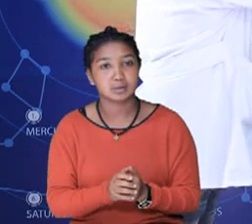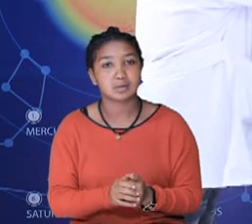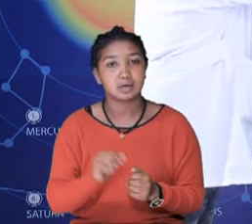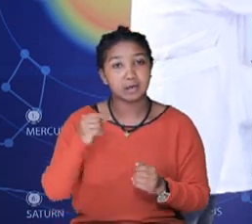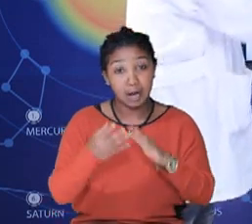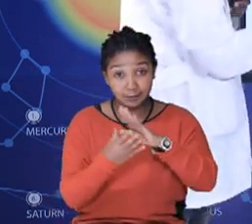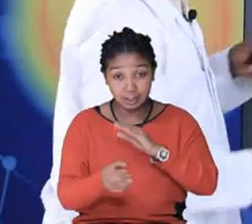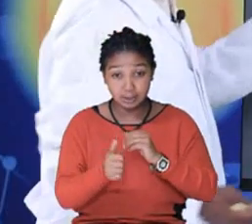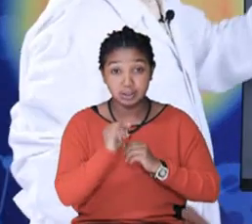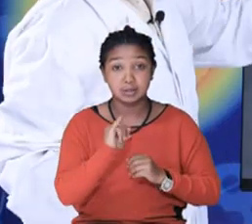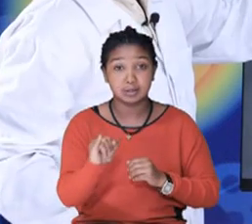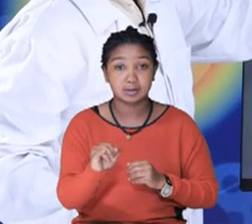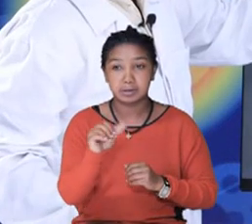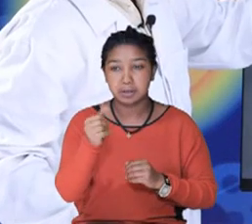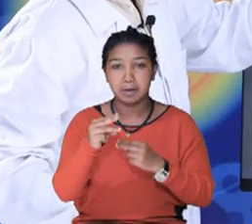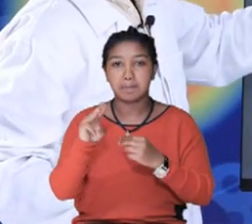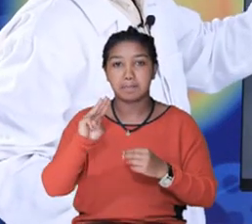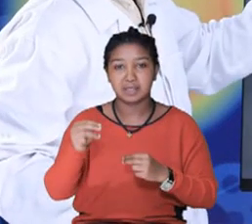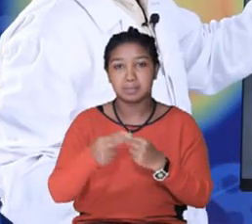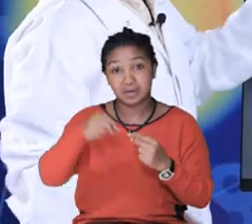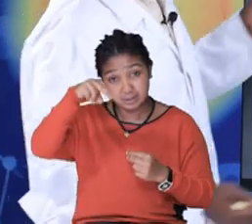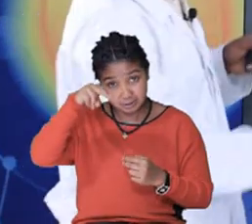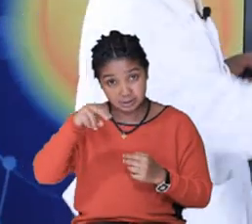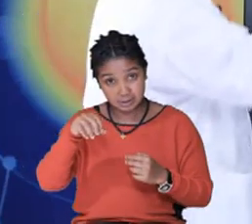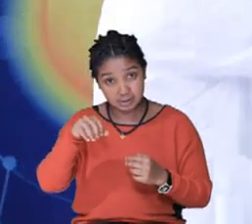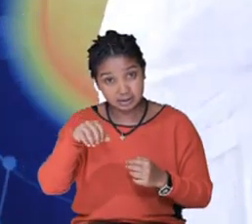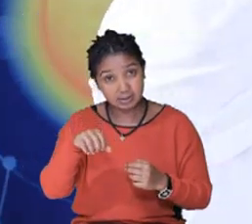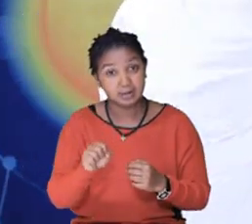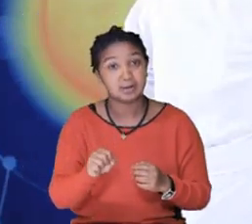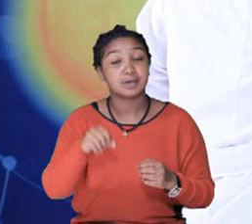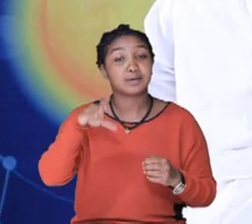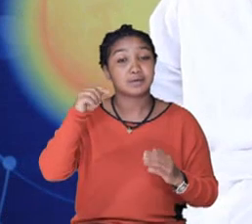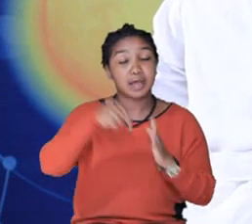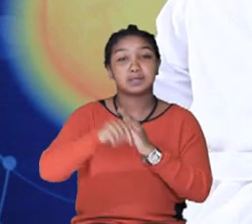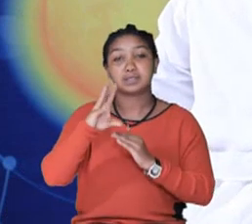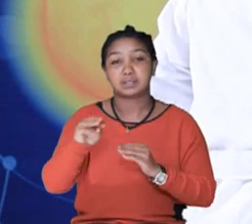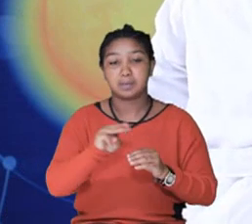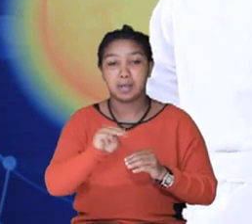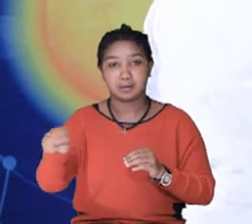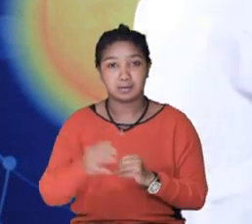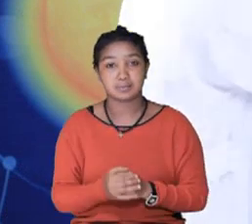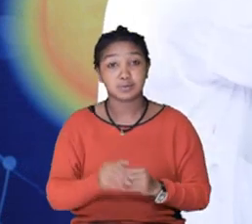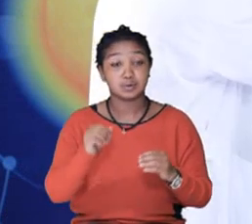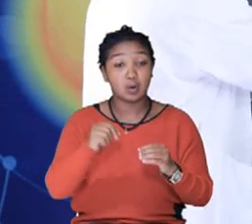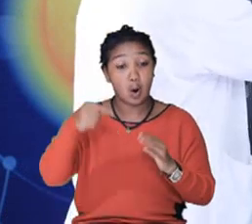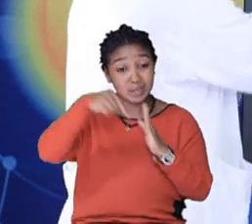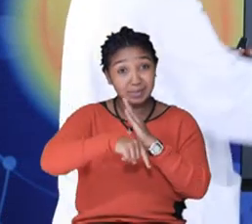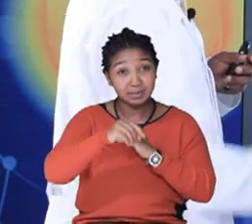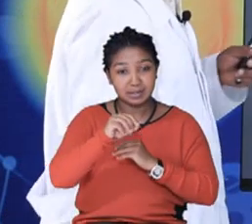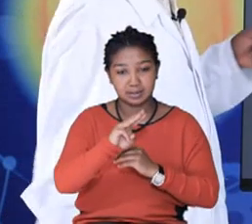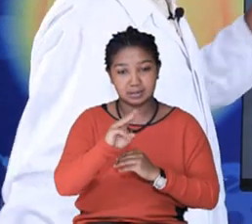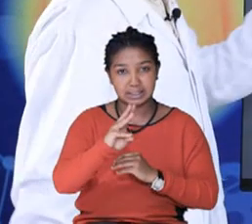acceleration is how much? 10 meters per second. Now the depth is 6 meters. So our depth is